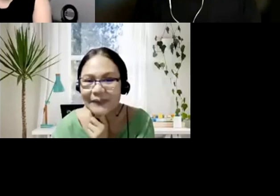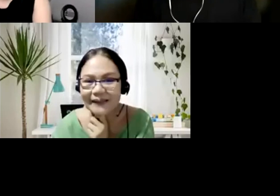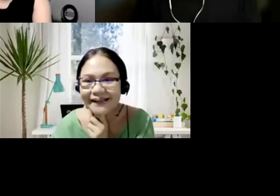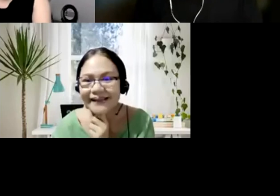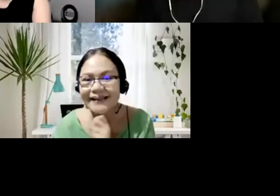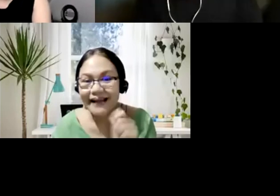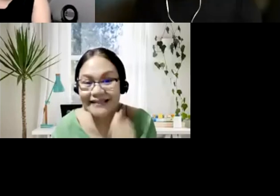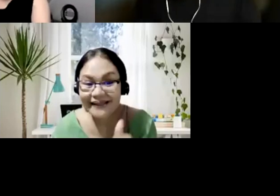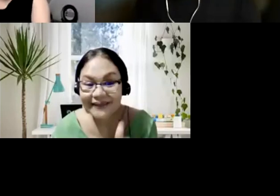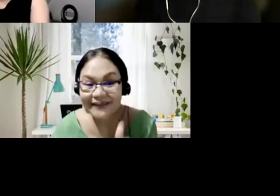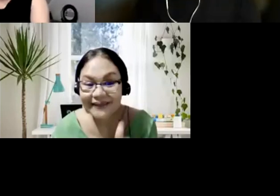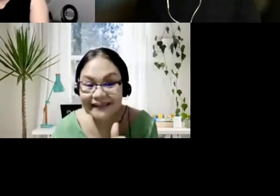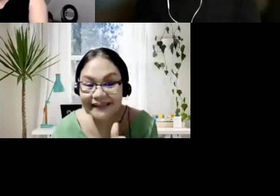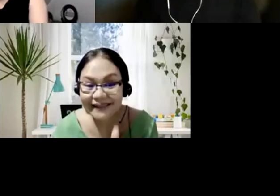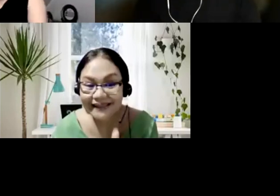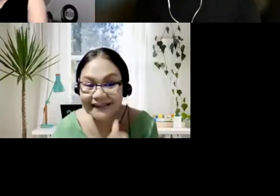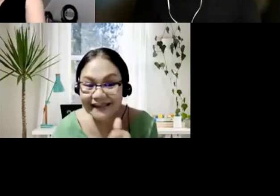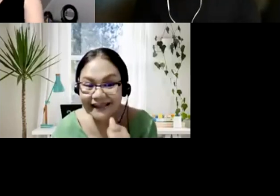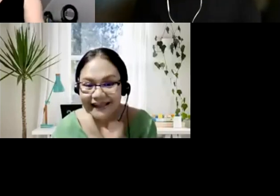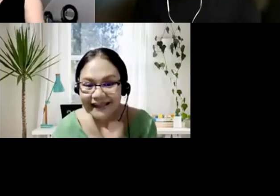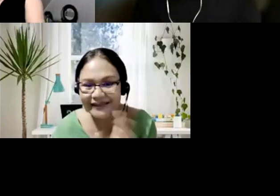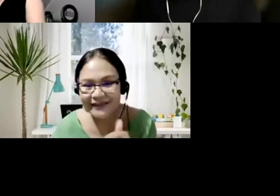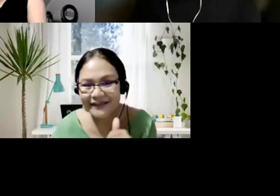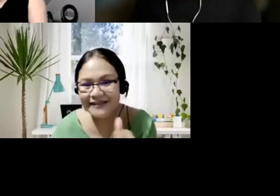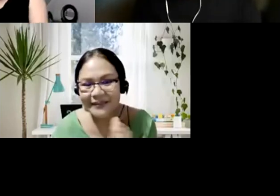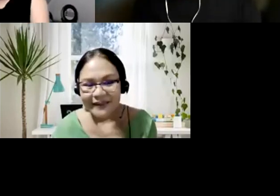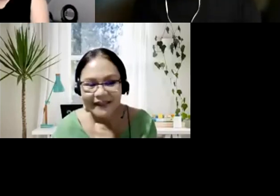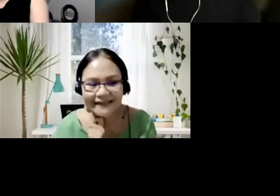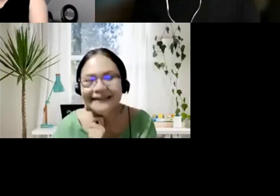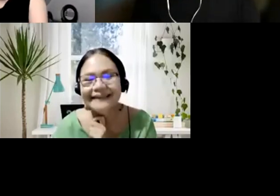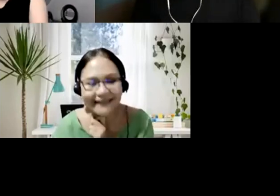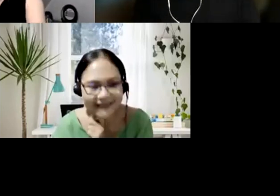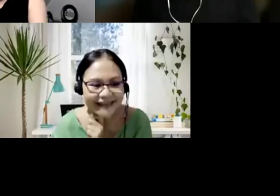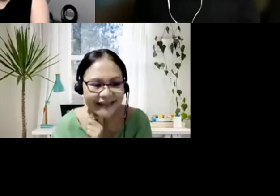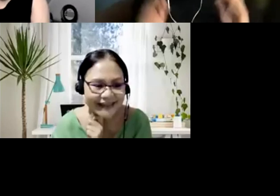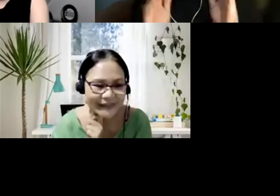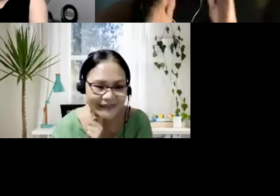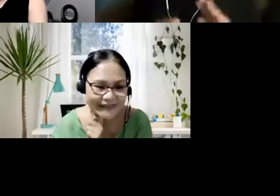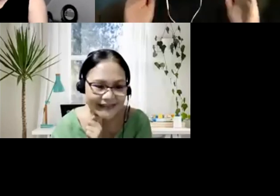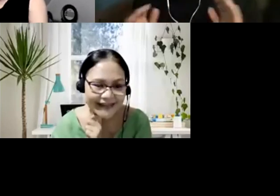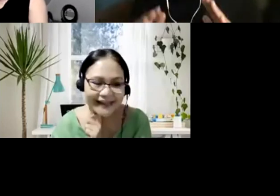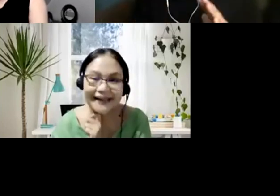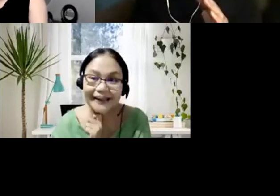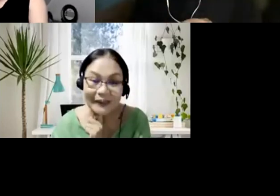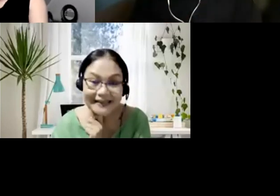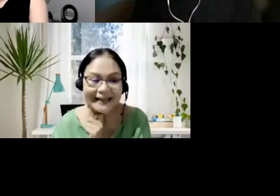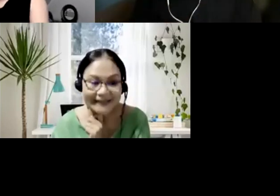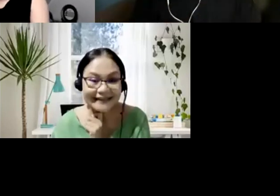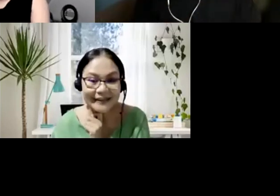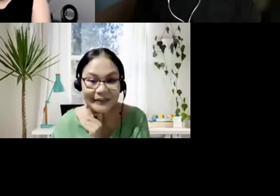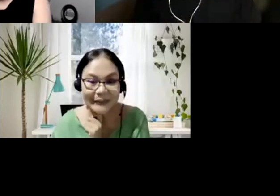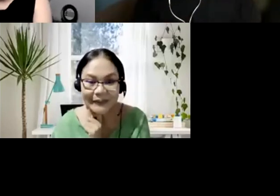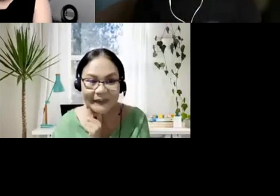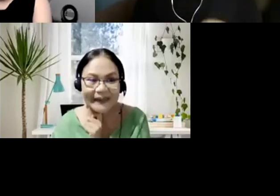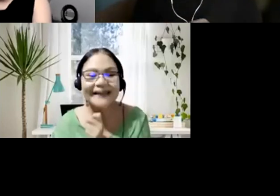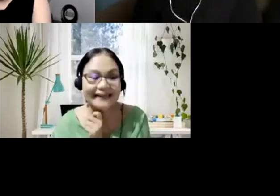so happy. Accelerated ganyan. Very smart. Okay, thank you. Pareho yung mukha mo, Miss Aimee.